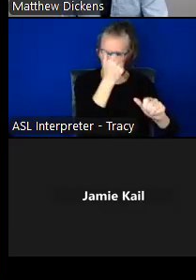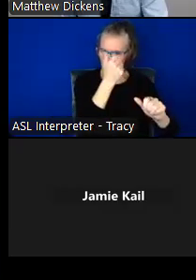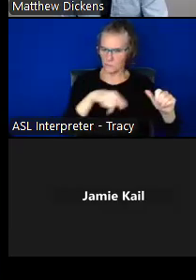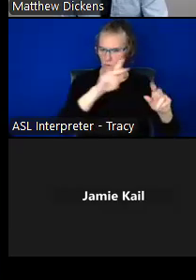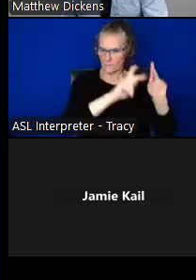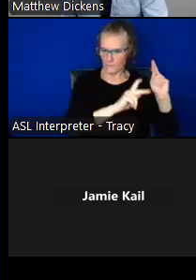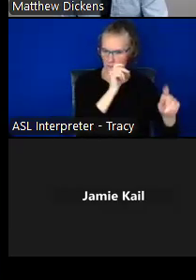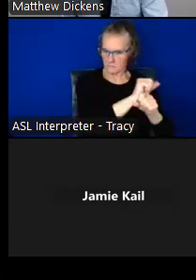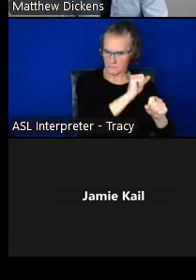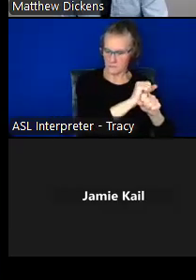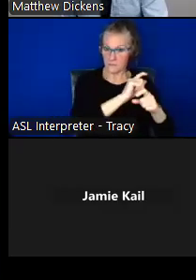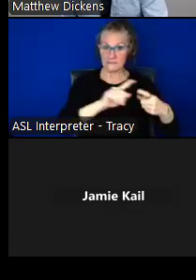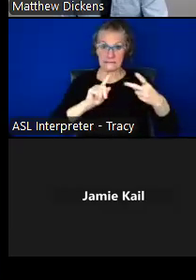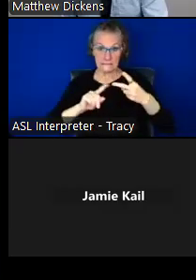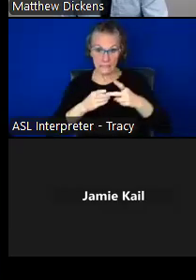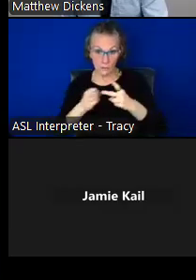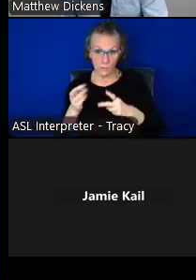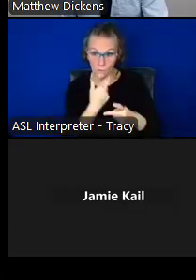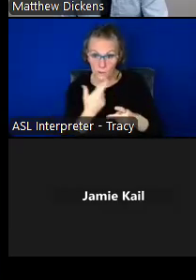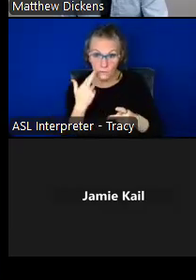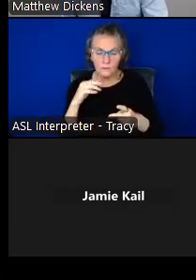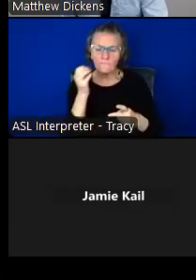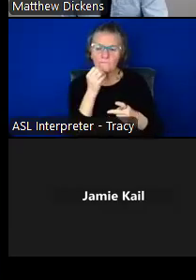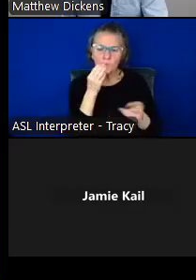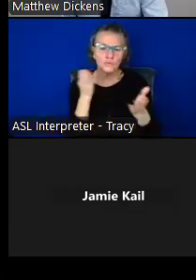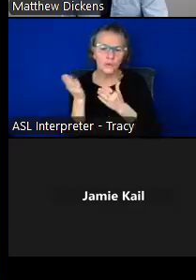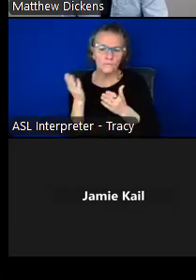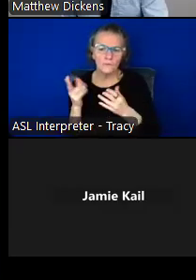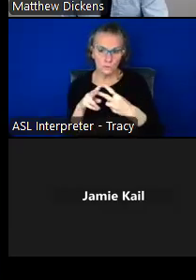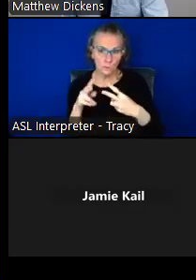the next followed by restaurants and other food service